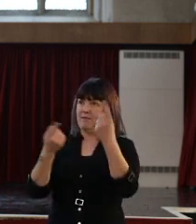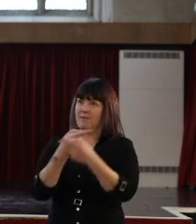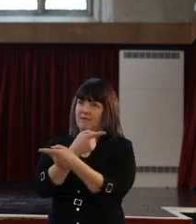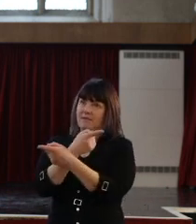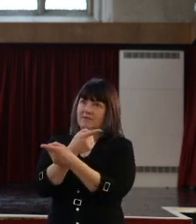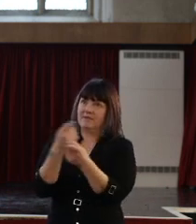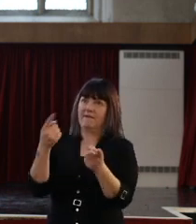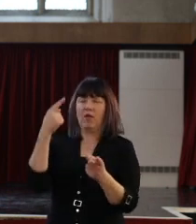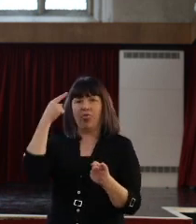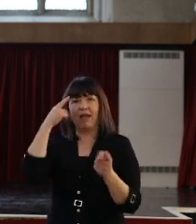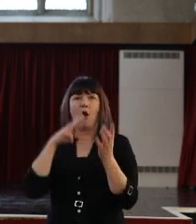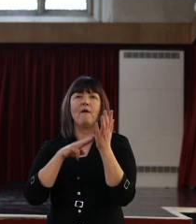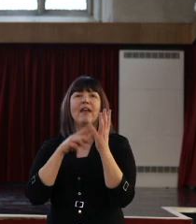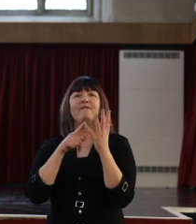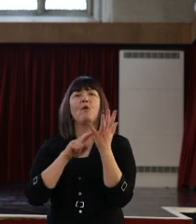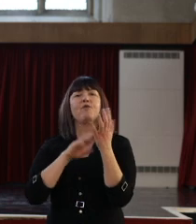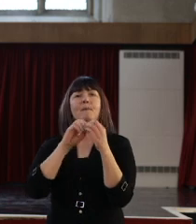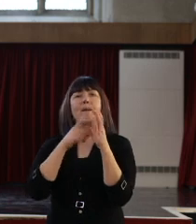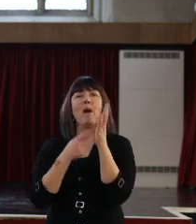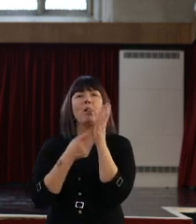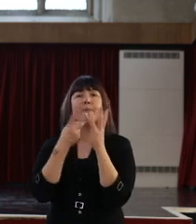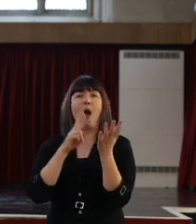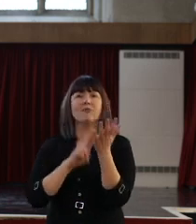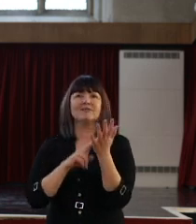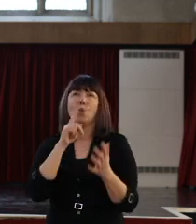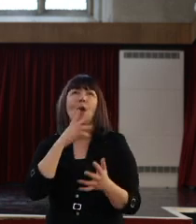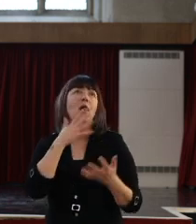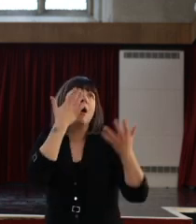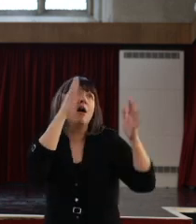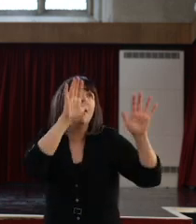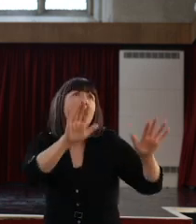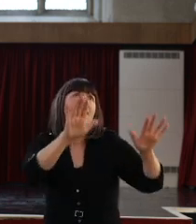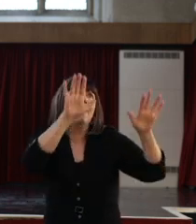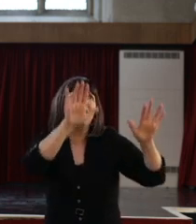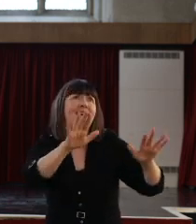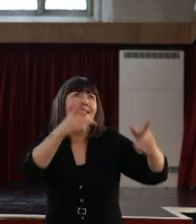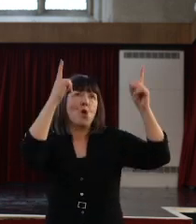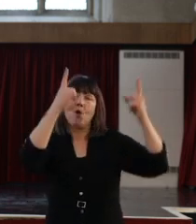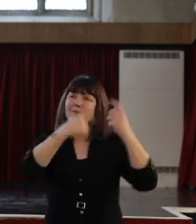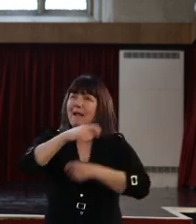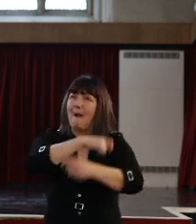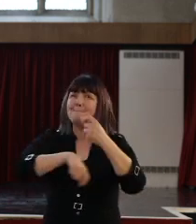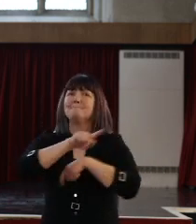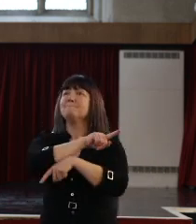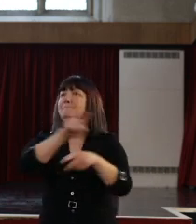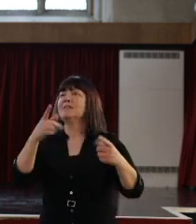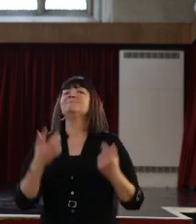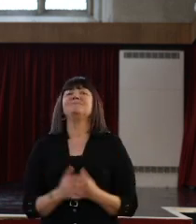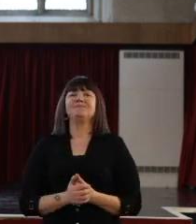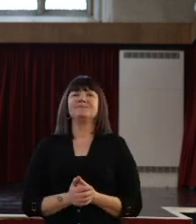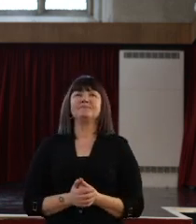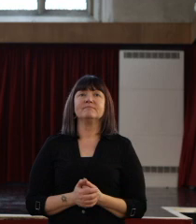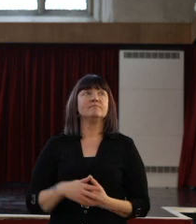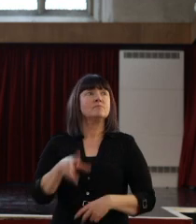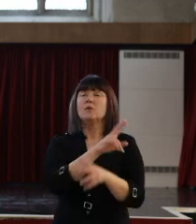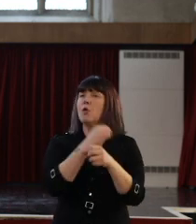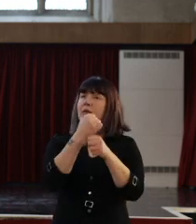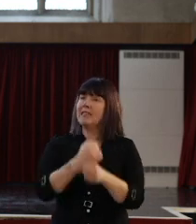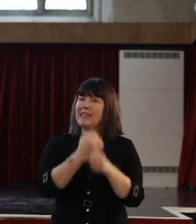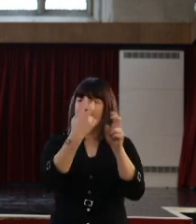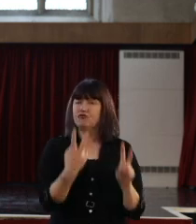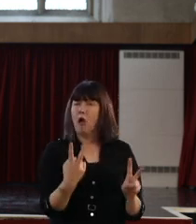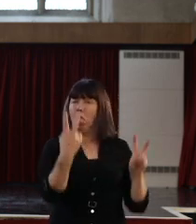from Mulbarton. There'll be laser shows and installations across the city. The grey stone of Norwich Cathedral, St Andrew's